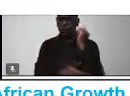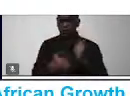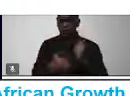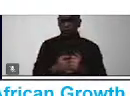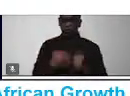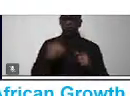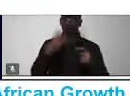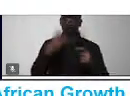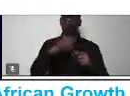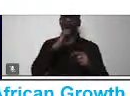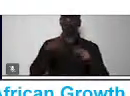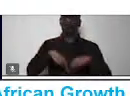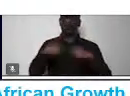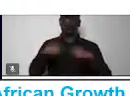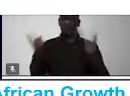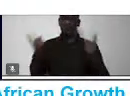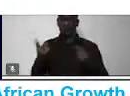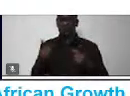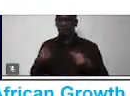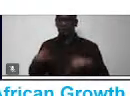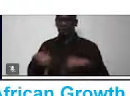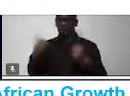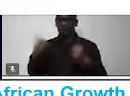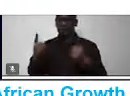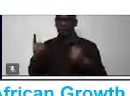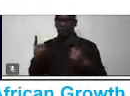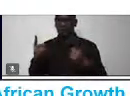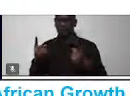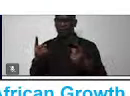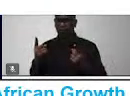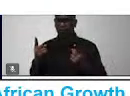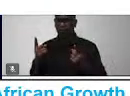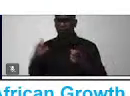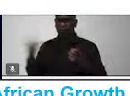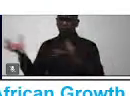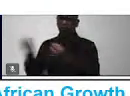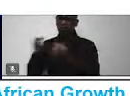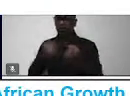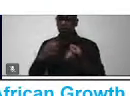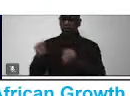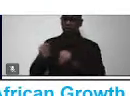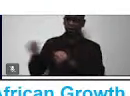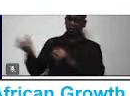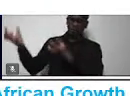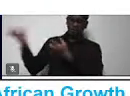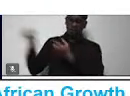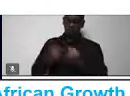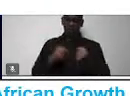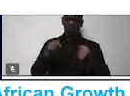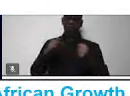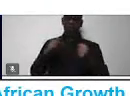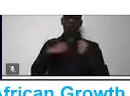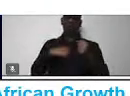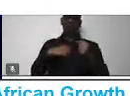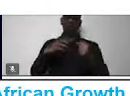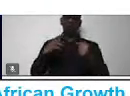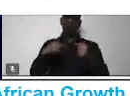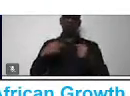in very, very basically speaking, we can't source certain inputs on textiles from third countries which are not AGOA